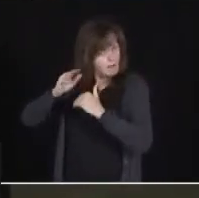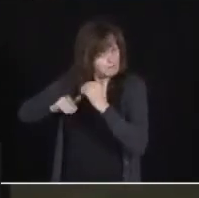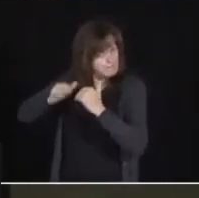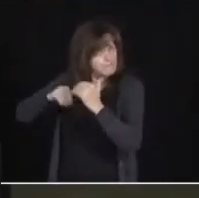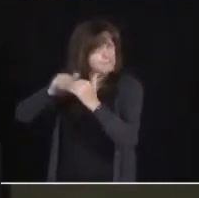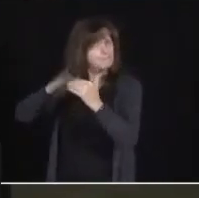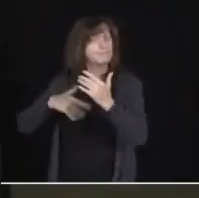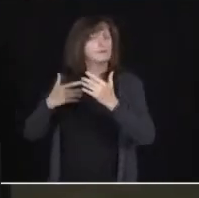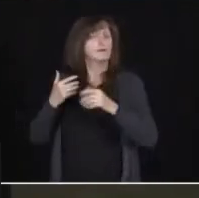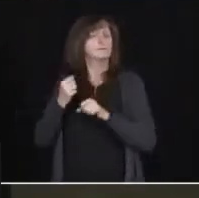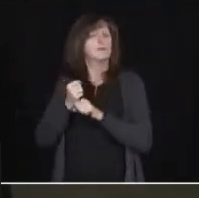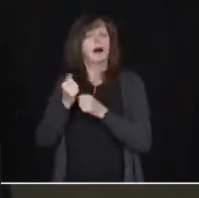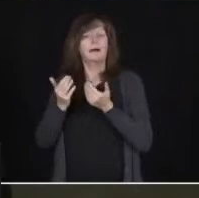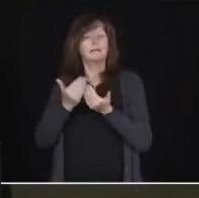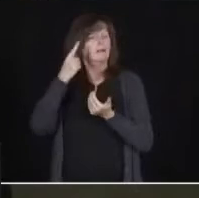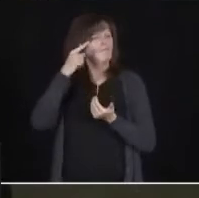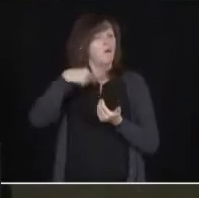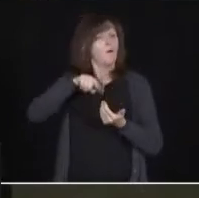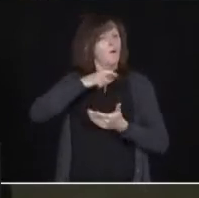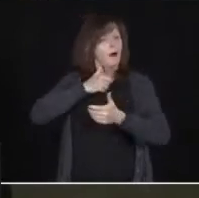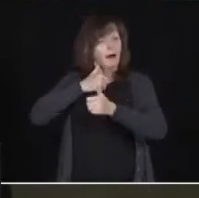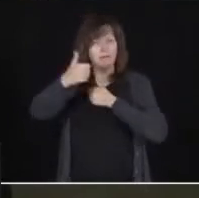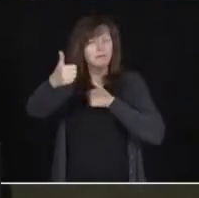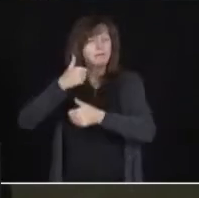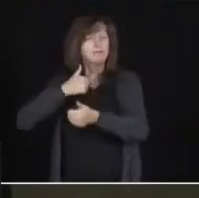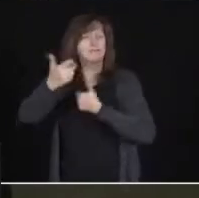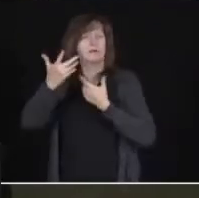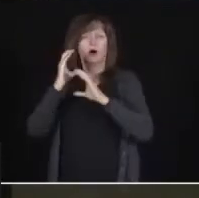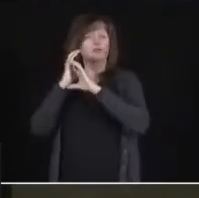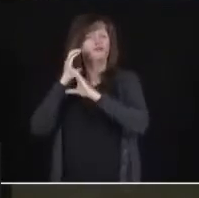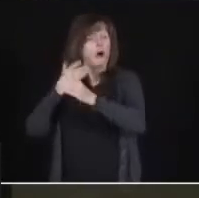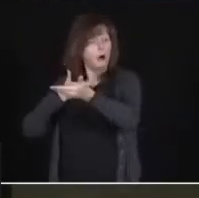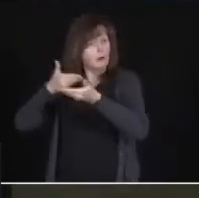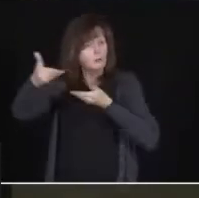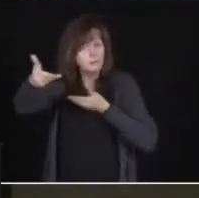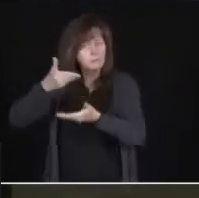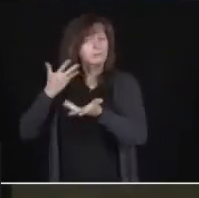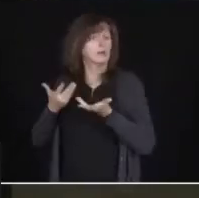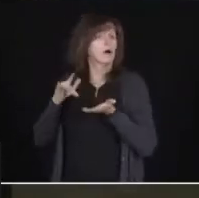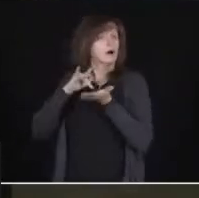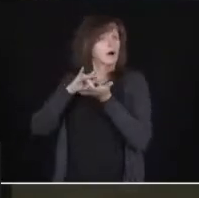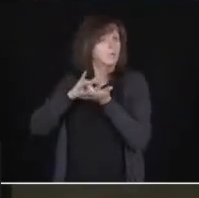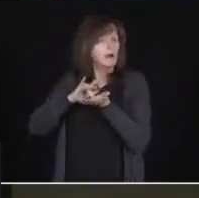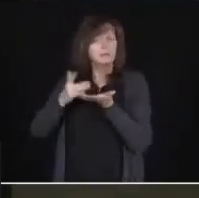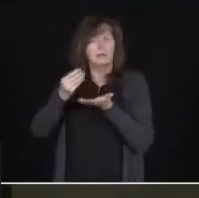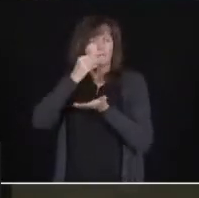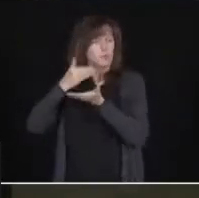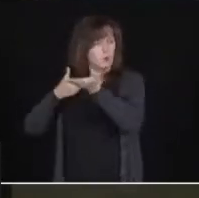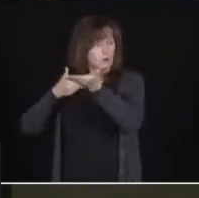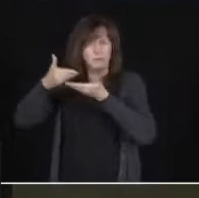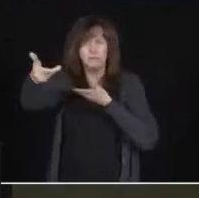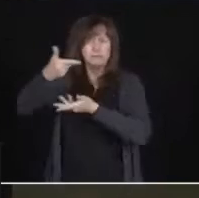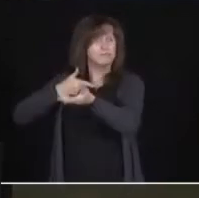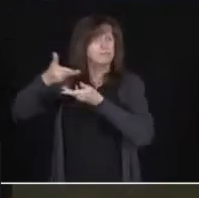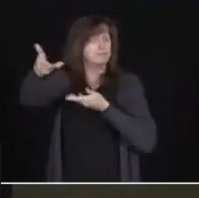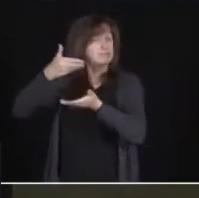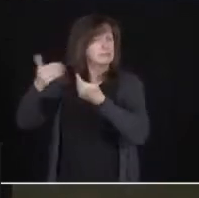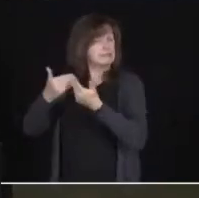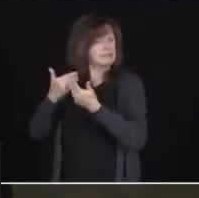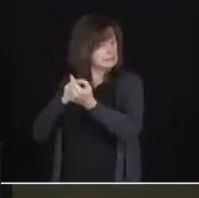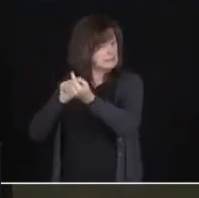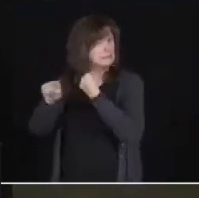improve the movement of goods, including medicine and food. It also means that we will be able to build complete communities around